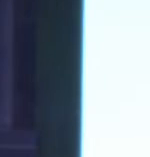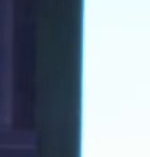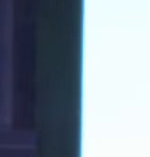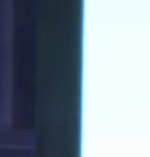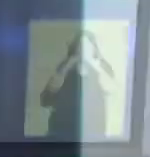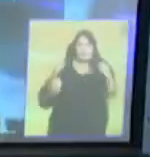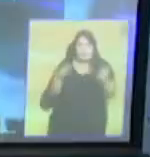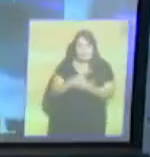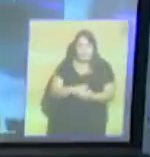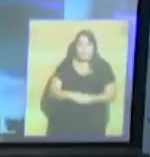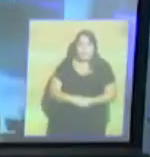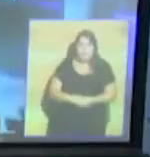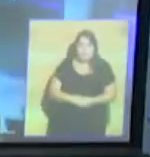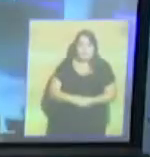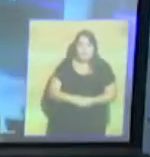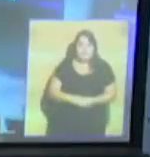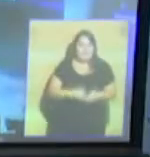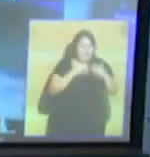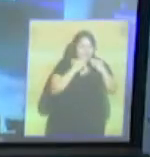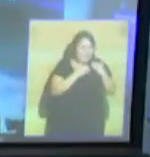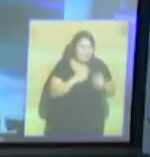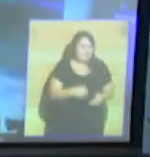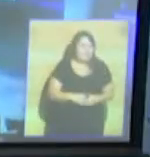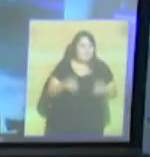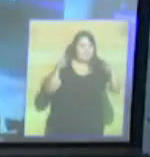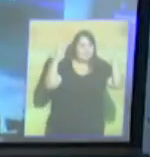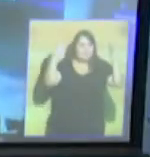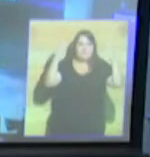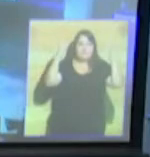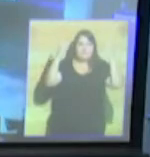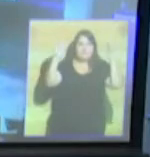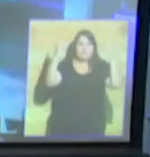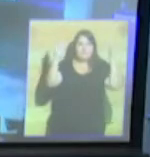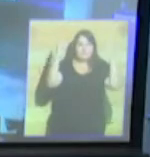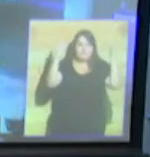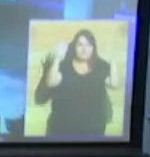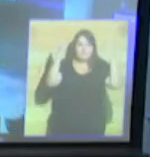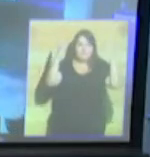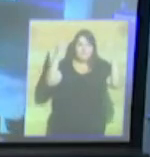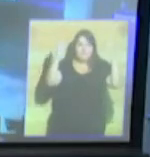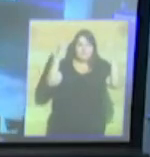Fascinating topic. So I'll give you the floor, Miquel. Thank you to everyone.